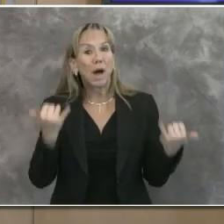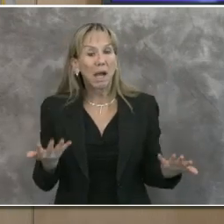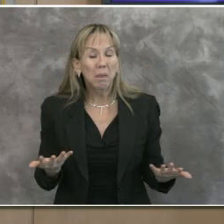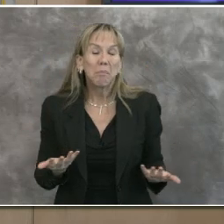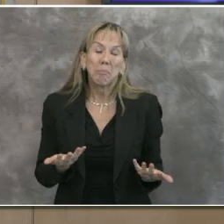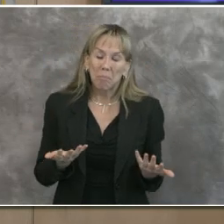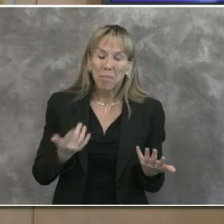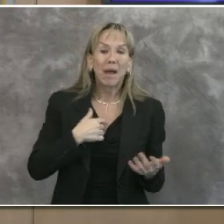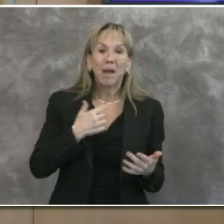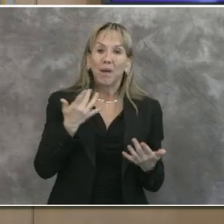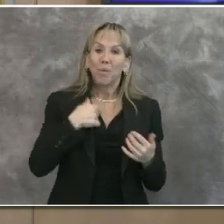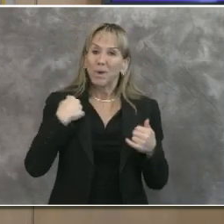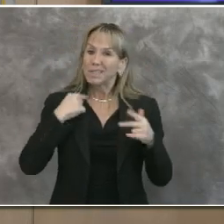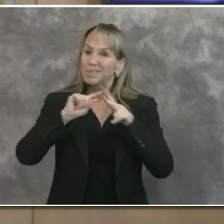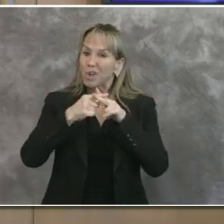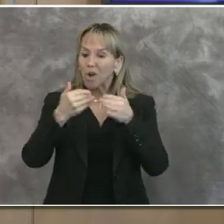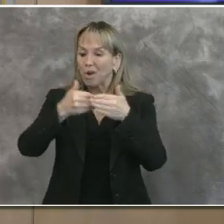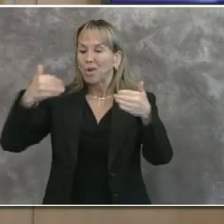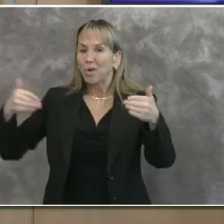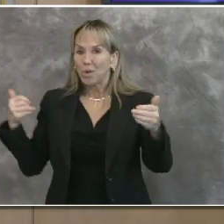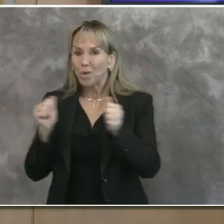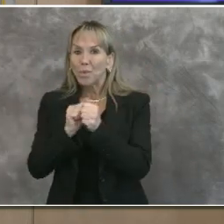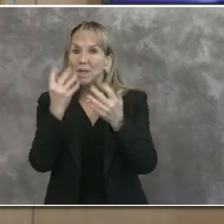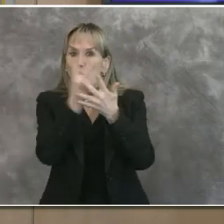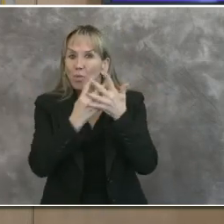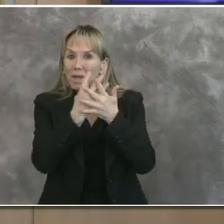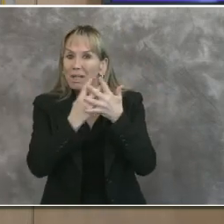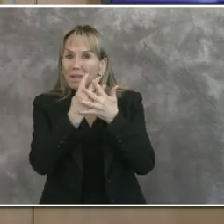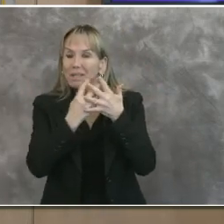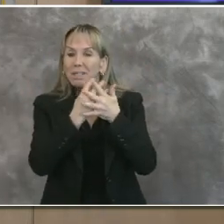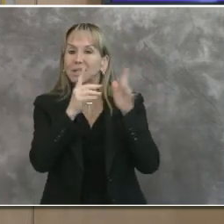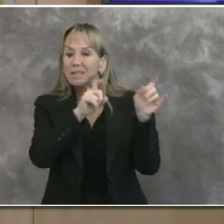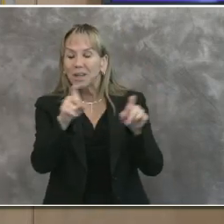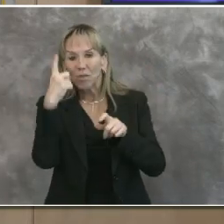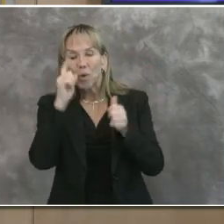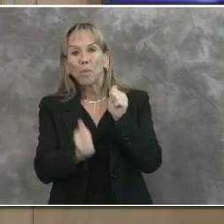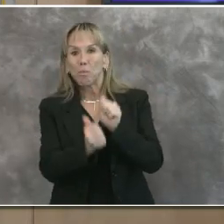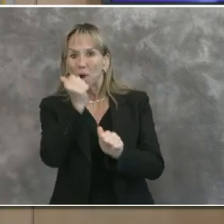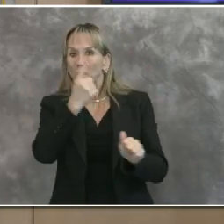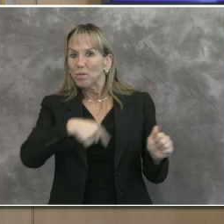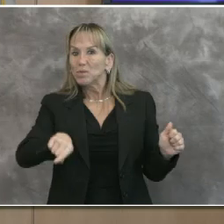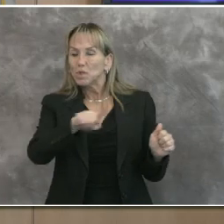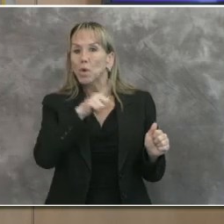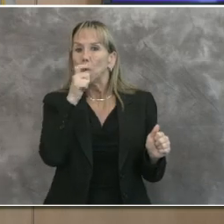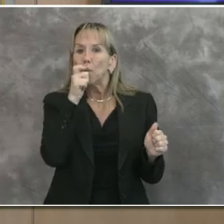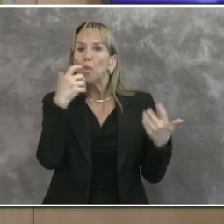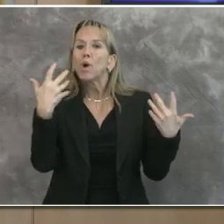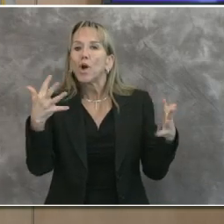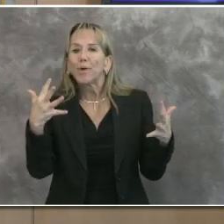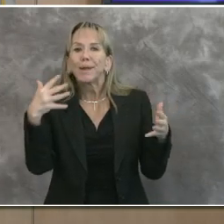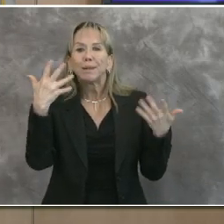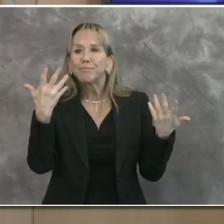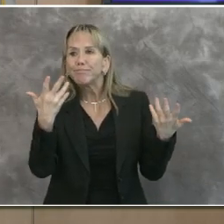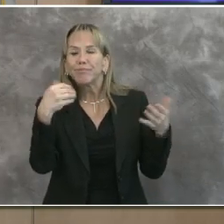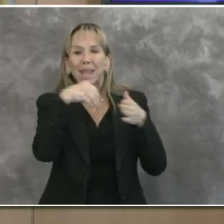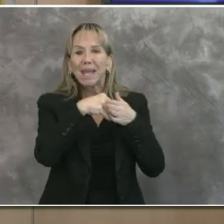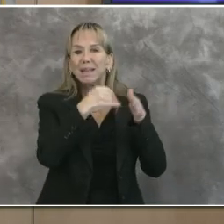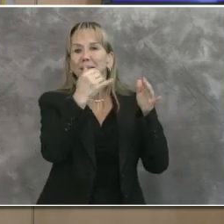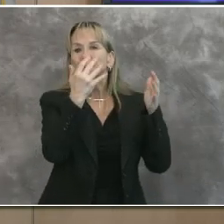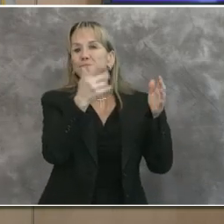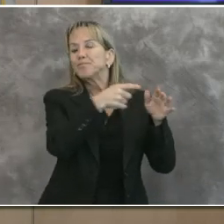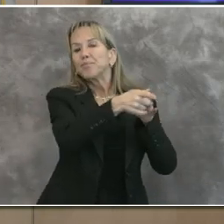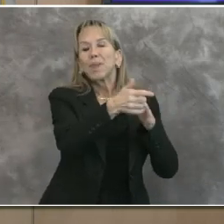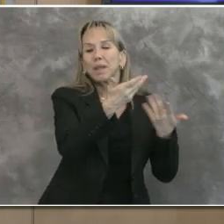first is we started earlier with screenings for the overwhelming majority of these individuals who were in individual